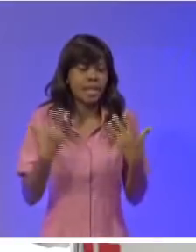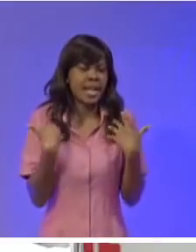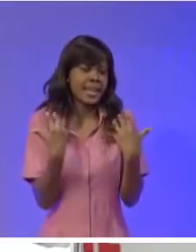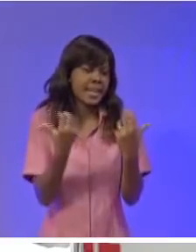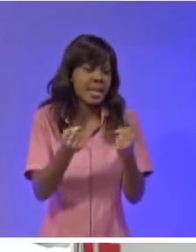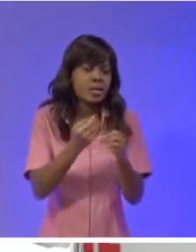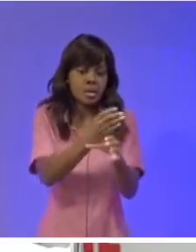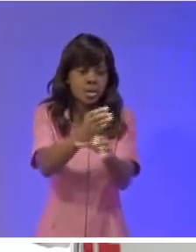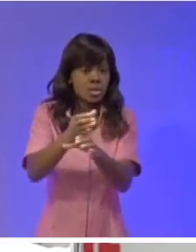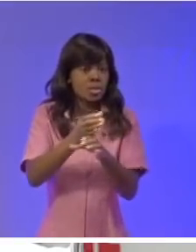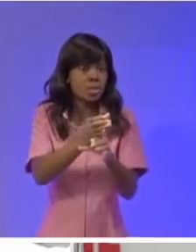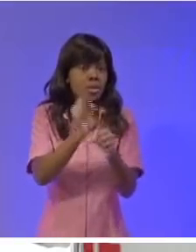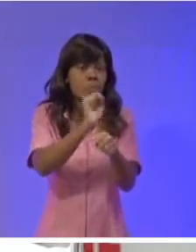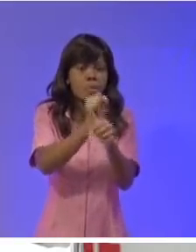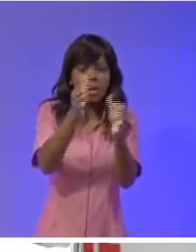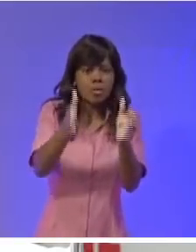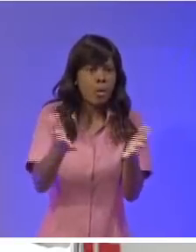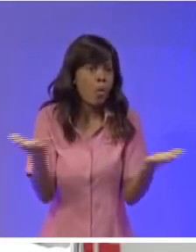tired,